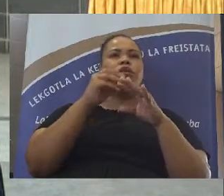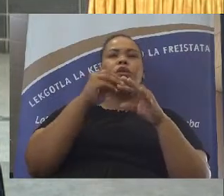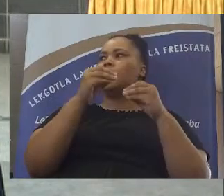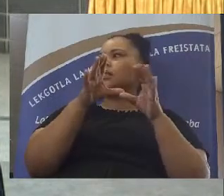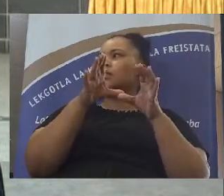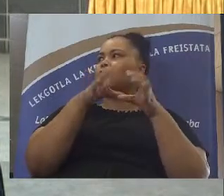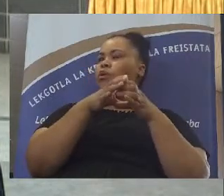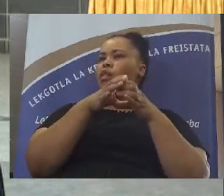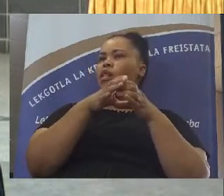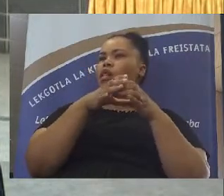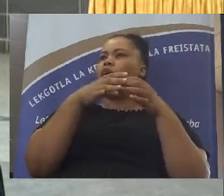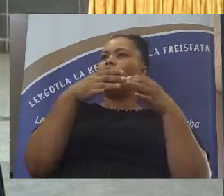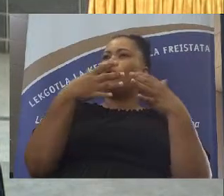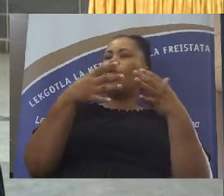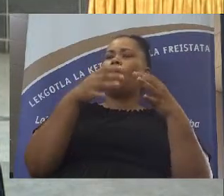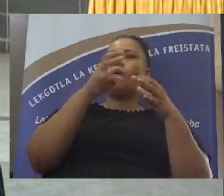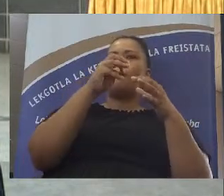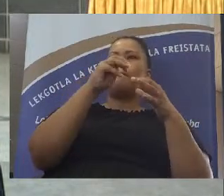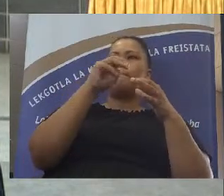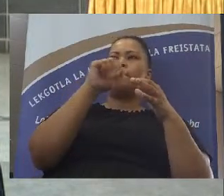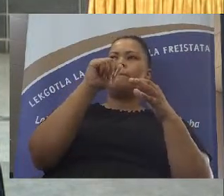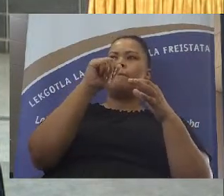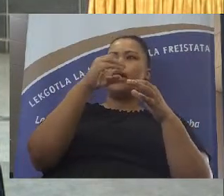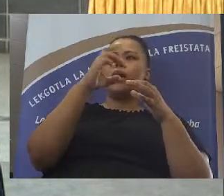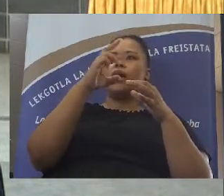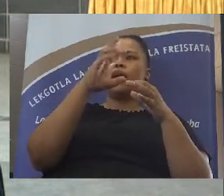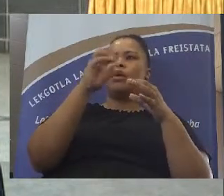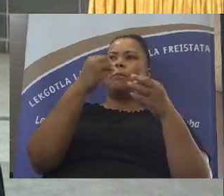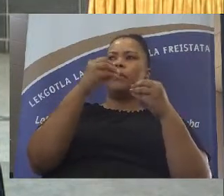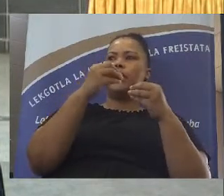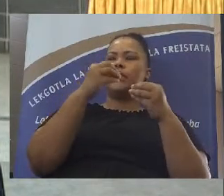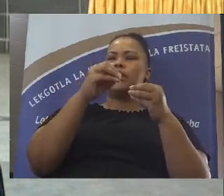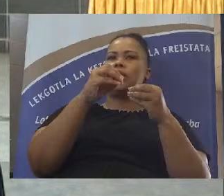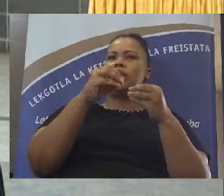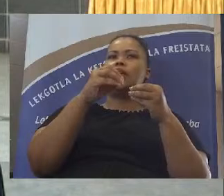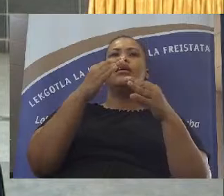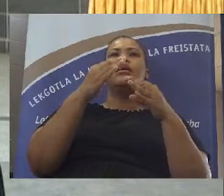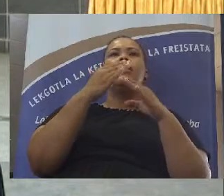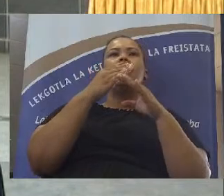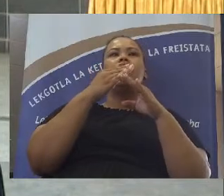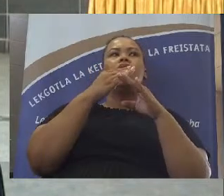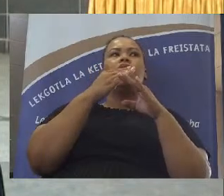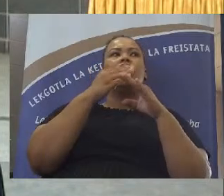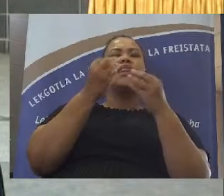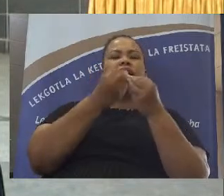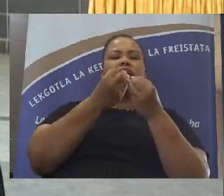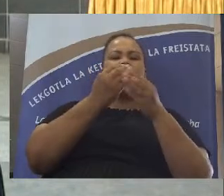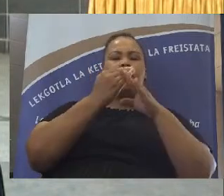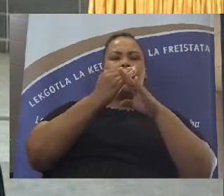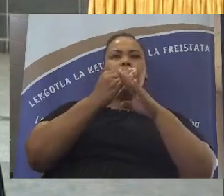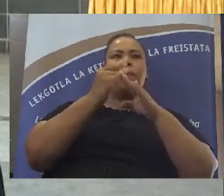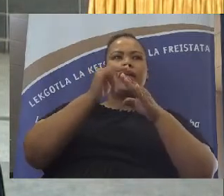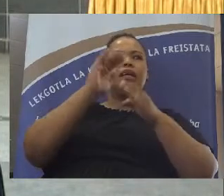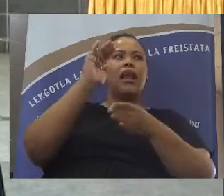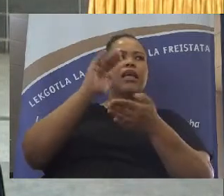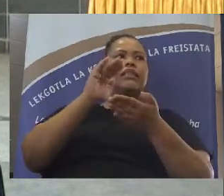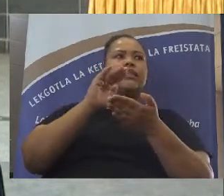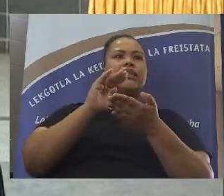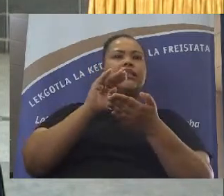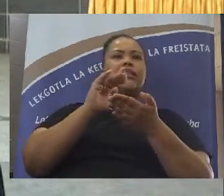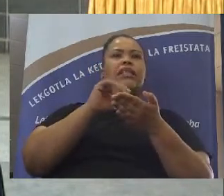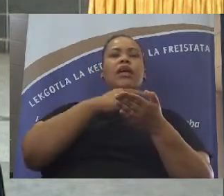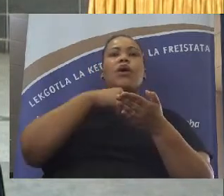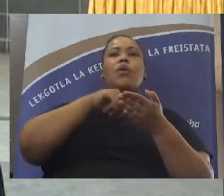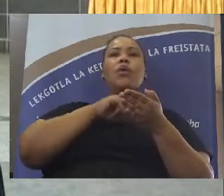businesses or the macro businesses or whatever they are. Dat die red tapes heb ik verminderd wordt. Ons sukkel baie as